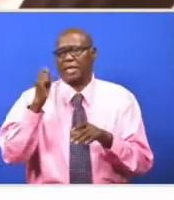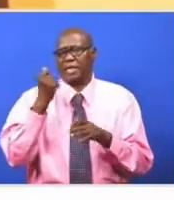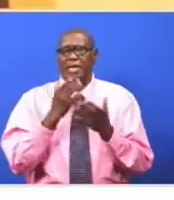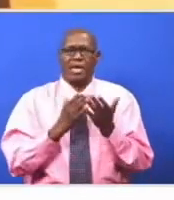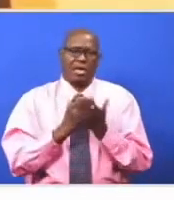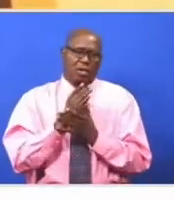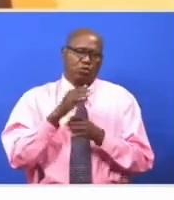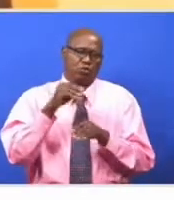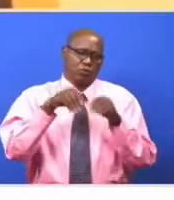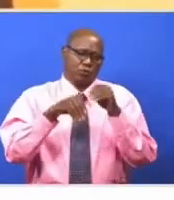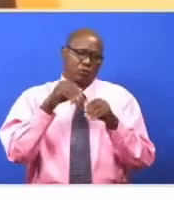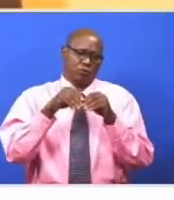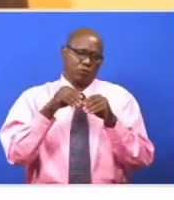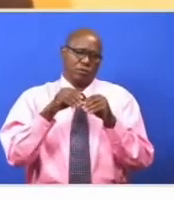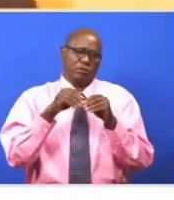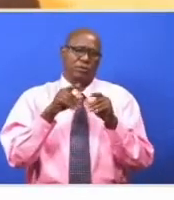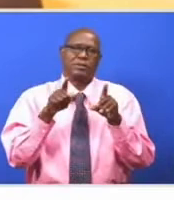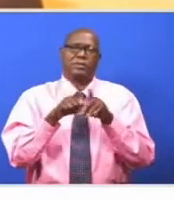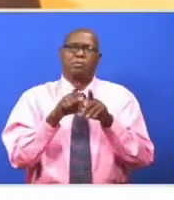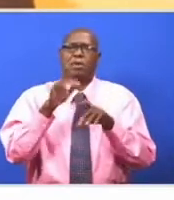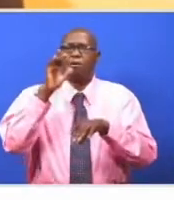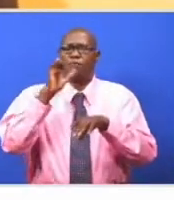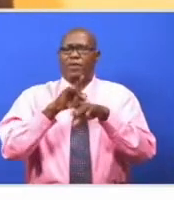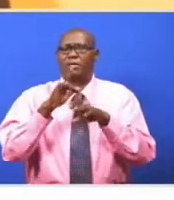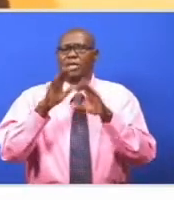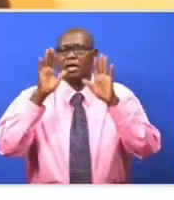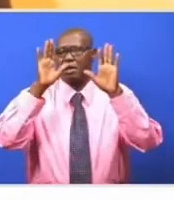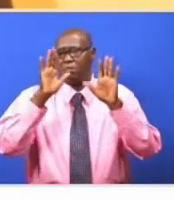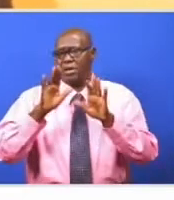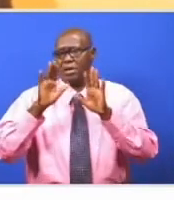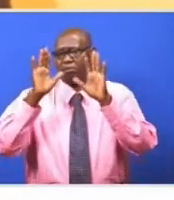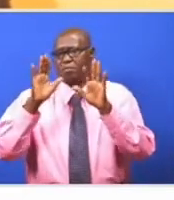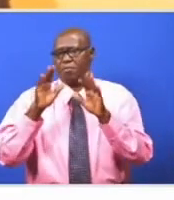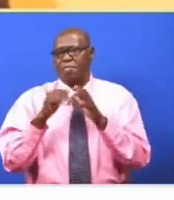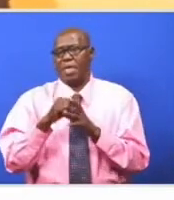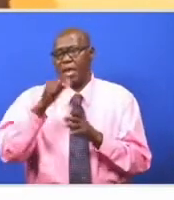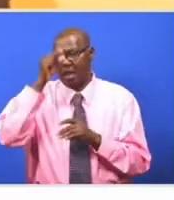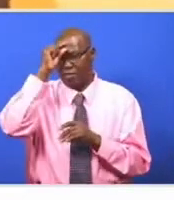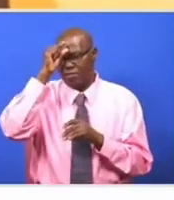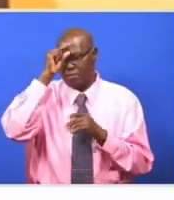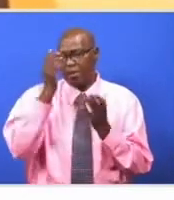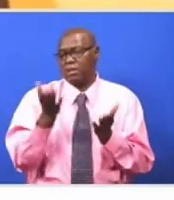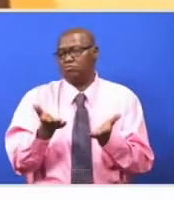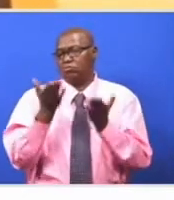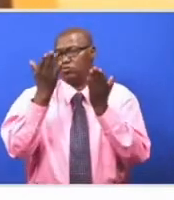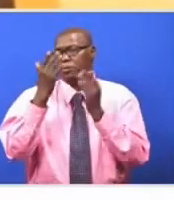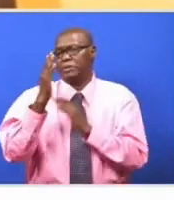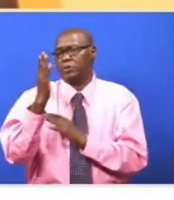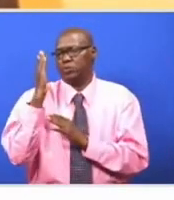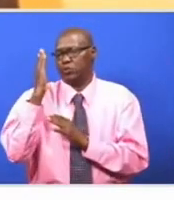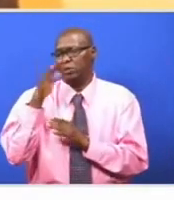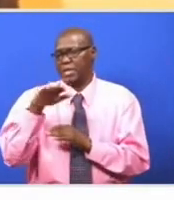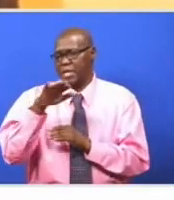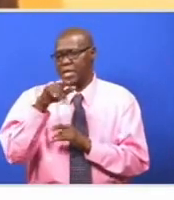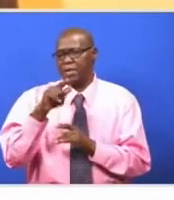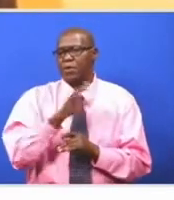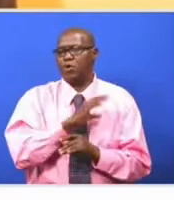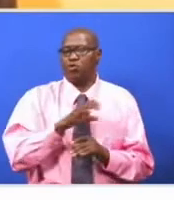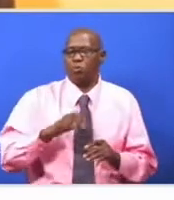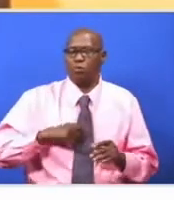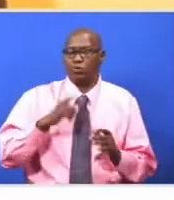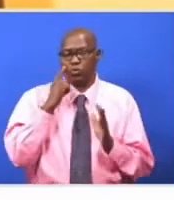equally affected campaigns. While the government took measures to enhance security in those areas, the Commission notes